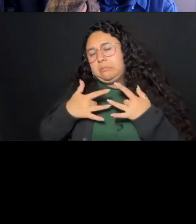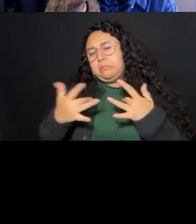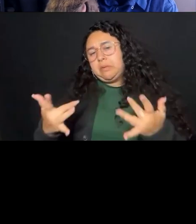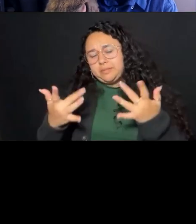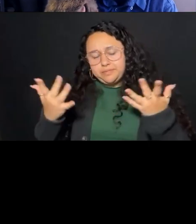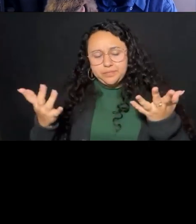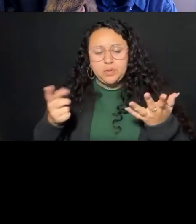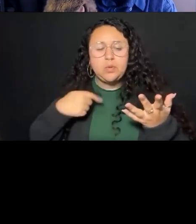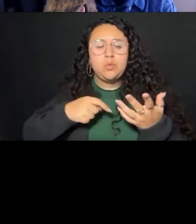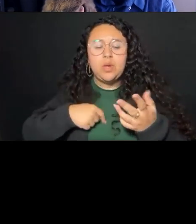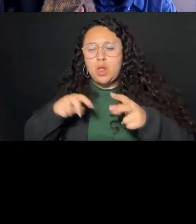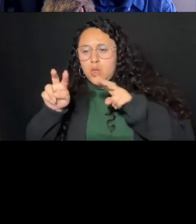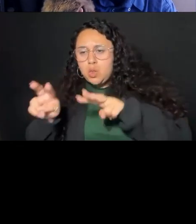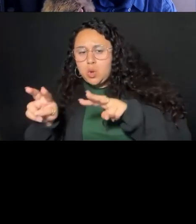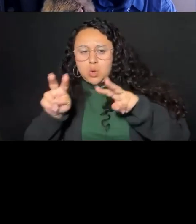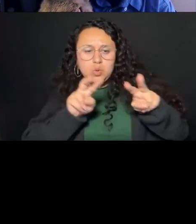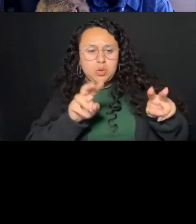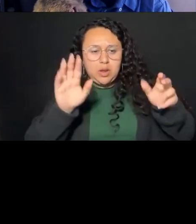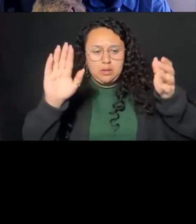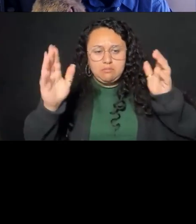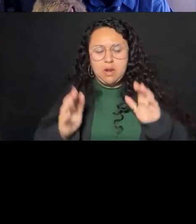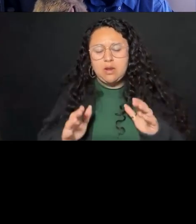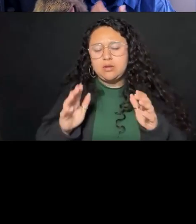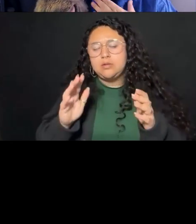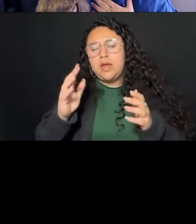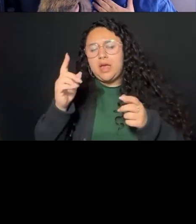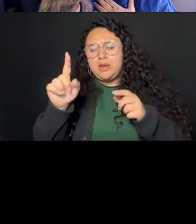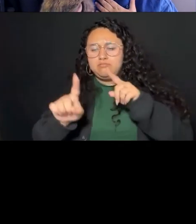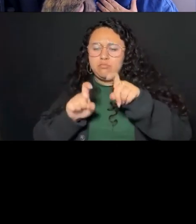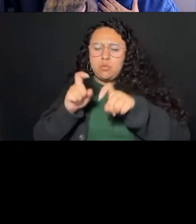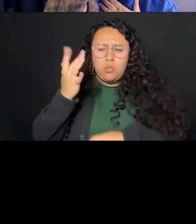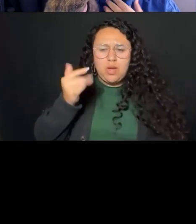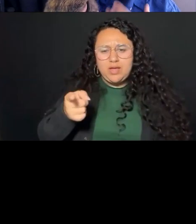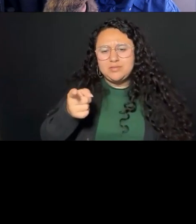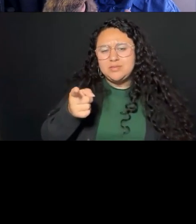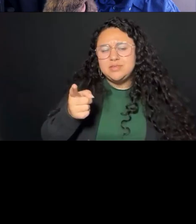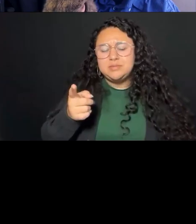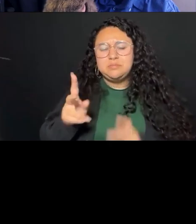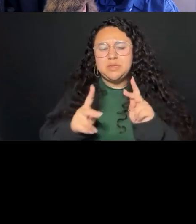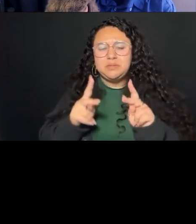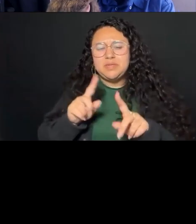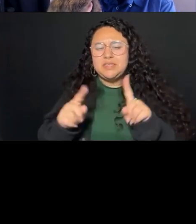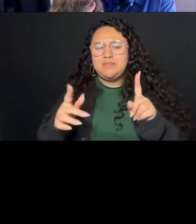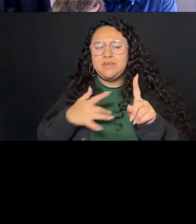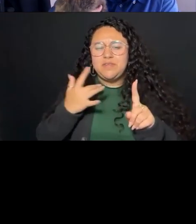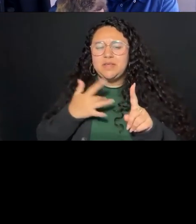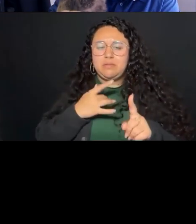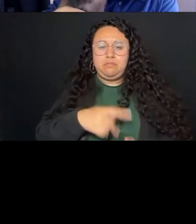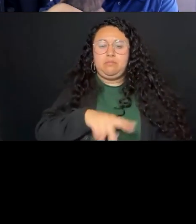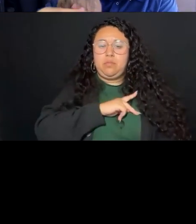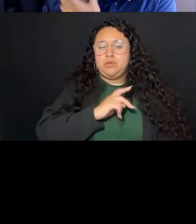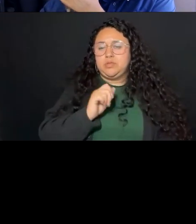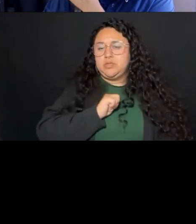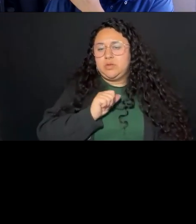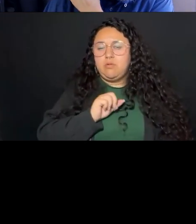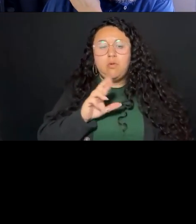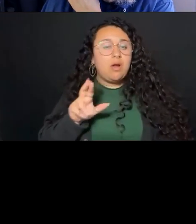and we can question a little bit why we may have different feelings about them, either personally ourselves or as a culture.